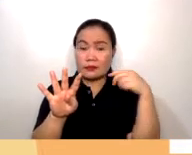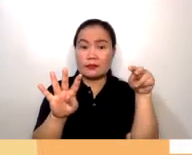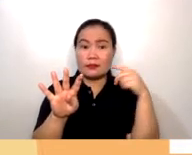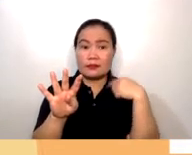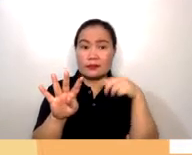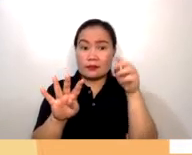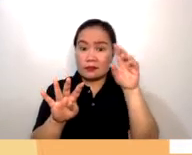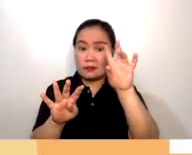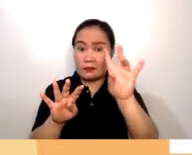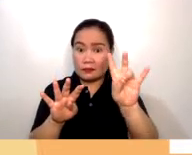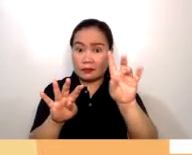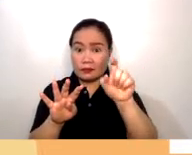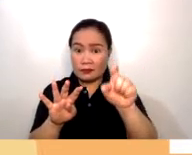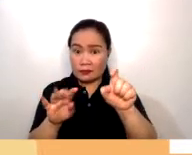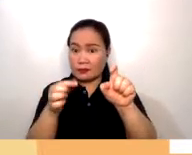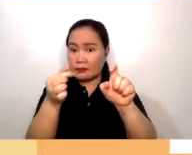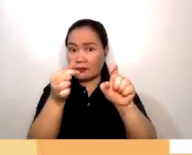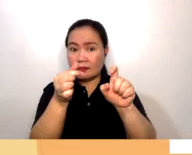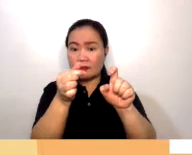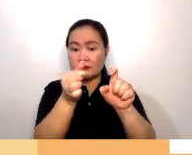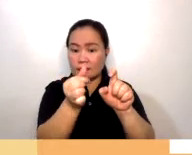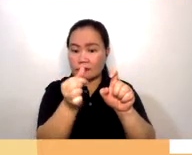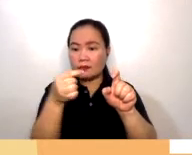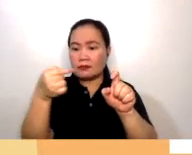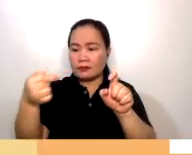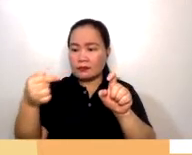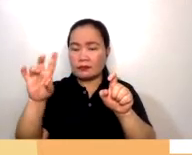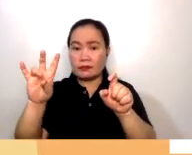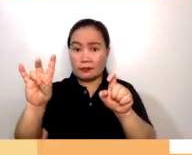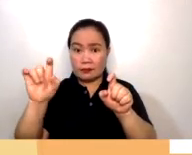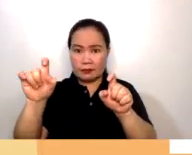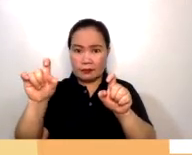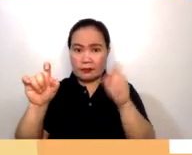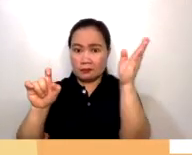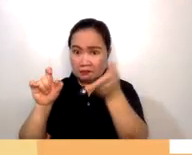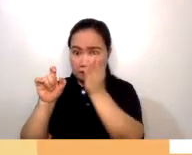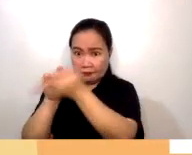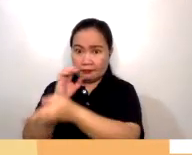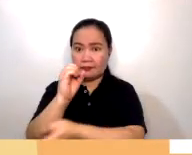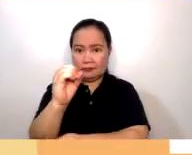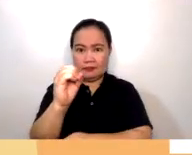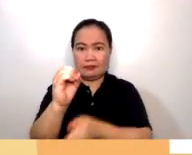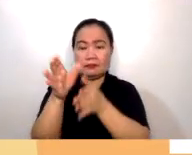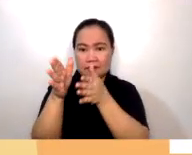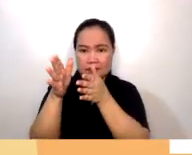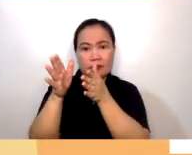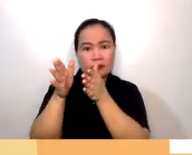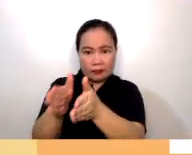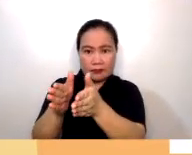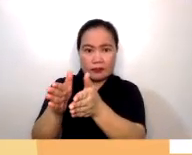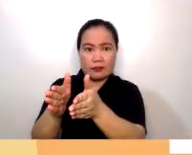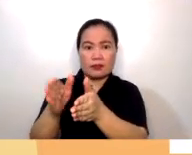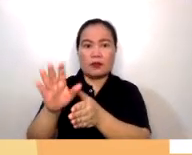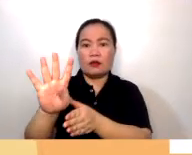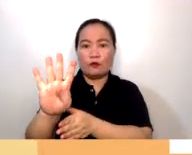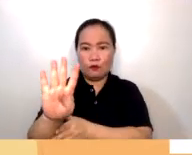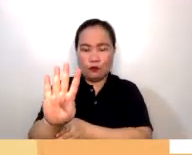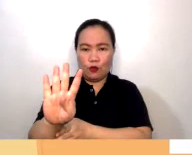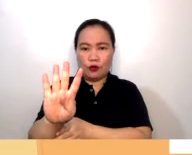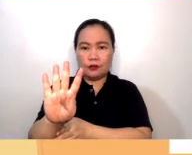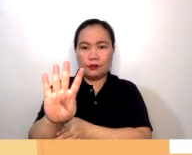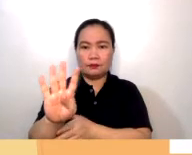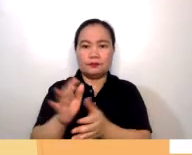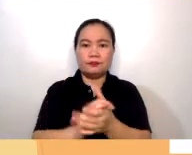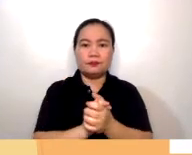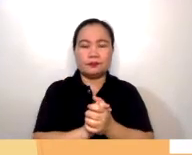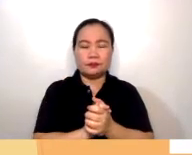cancel out 7x plus negative 7x. So that would become